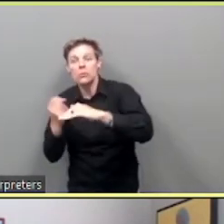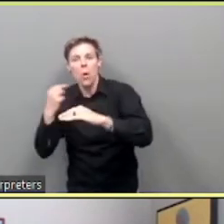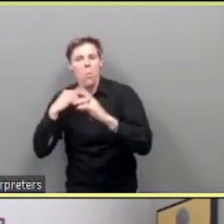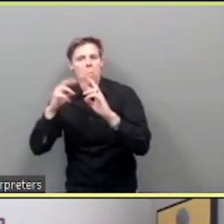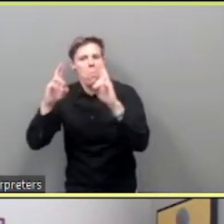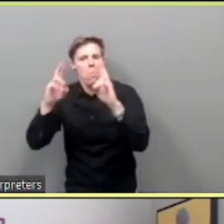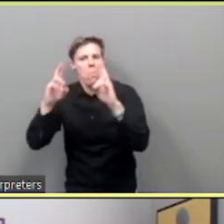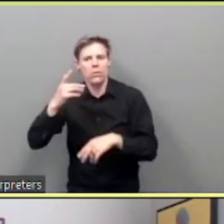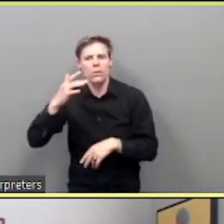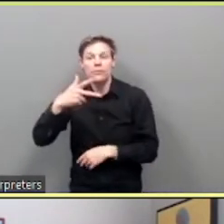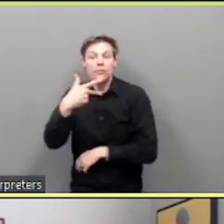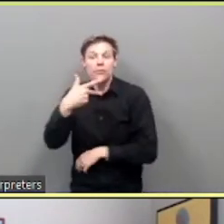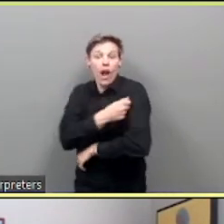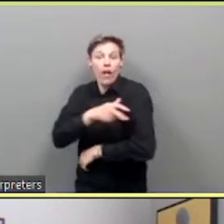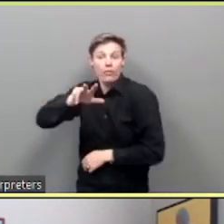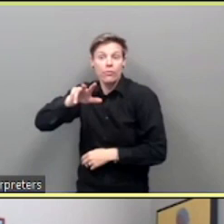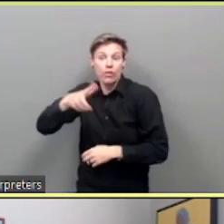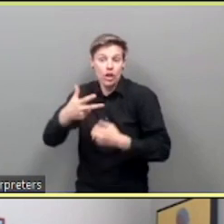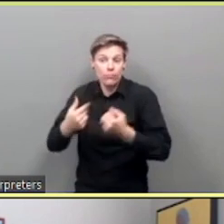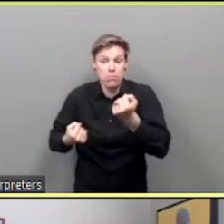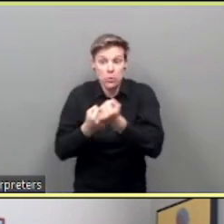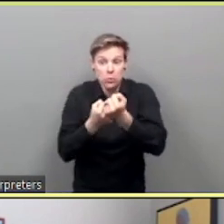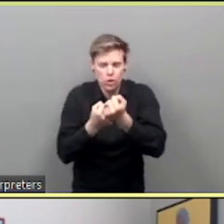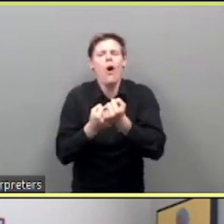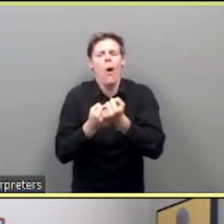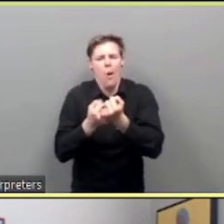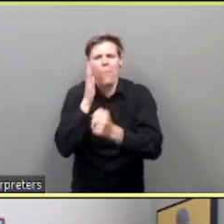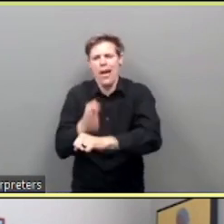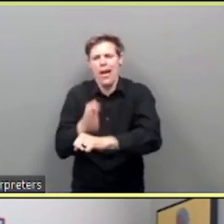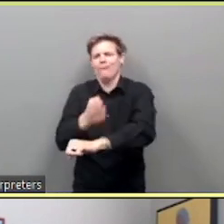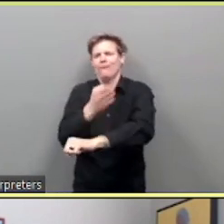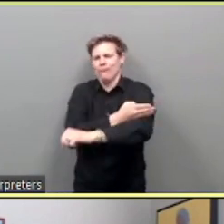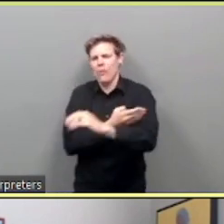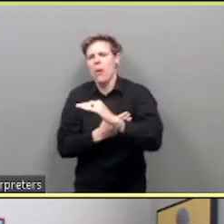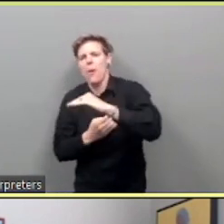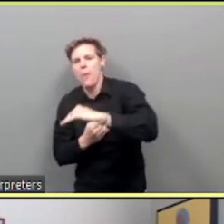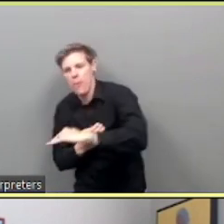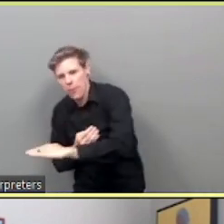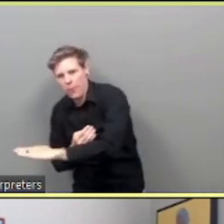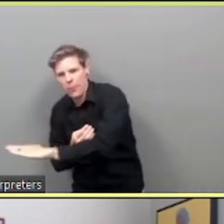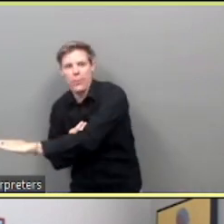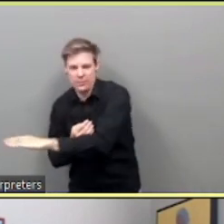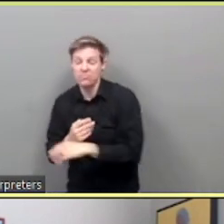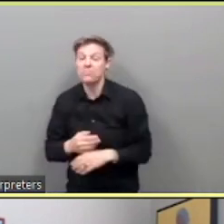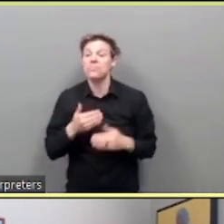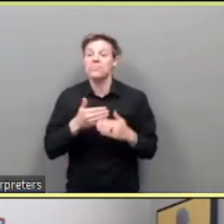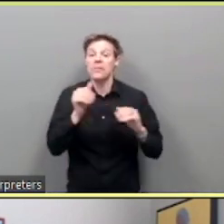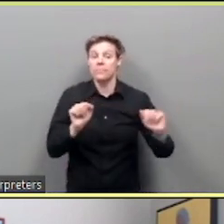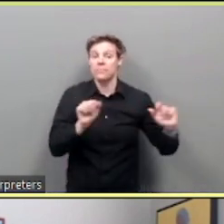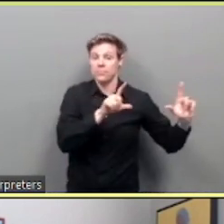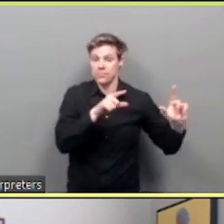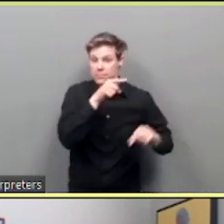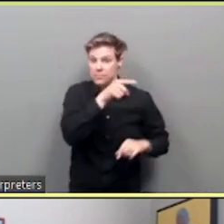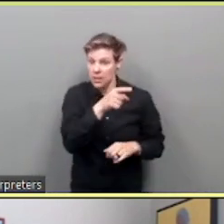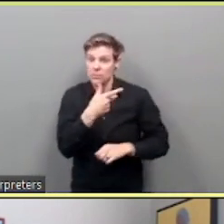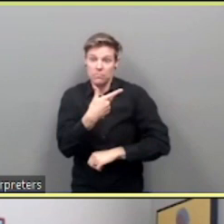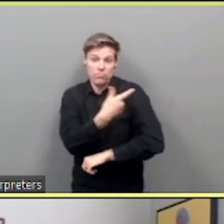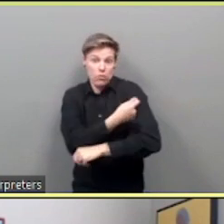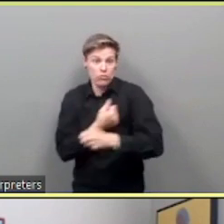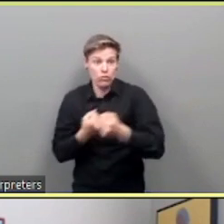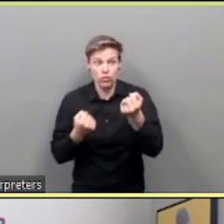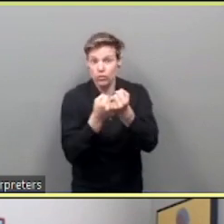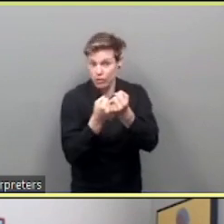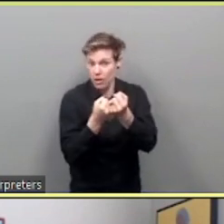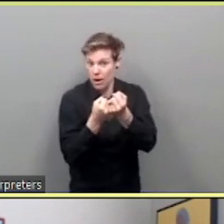in a bit. Next slide. So this is the booster dose update. I know many of you have been wondering about the booster